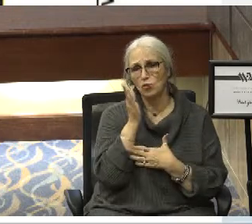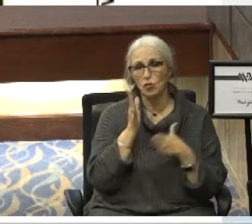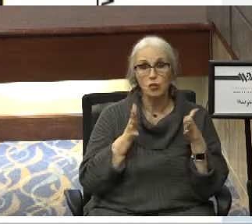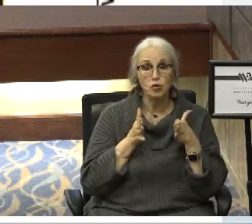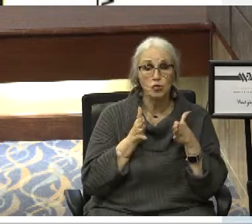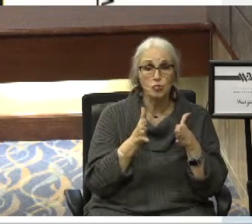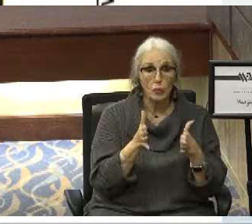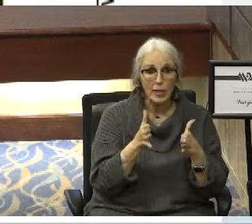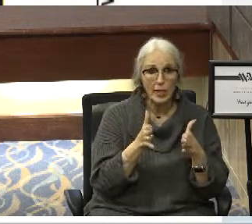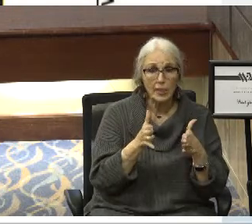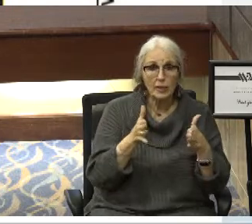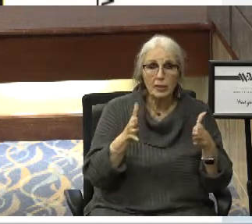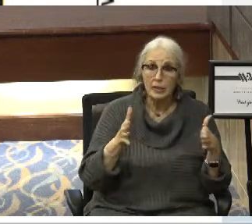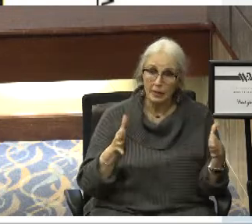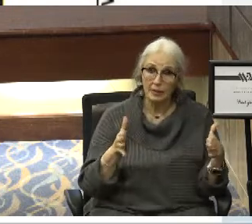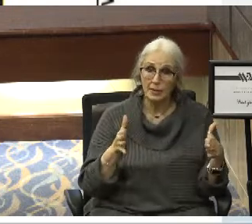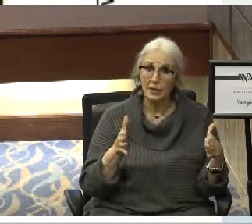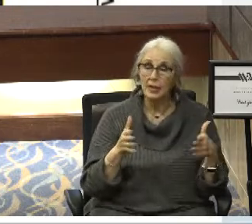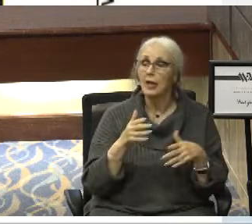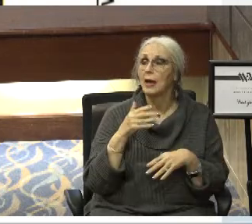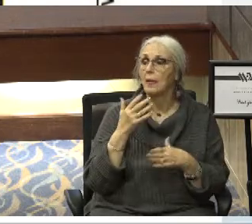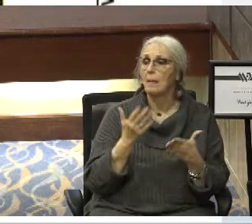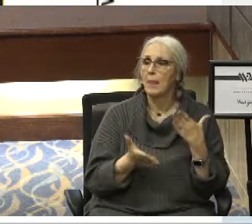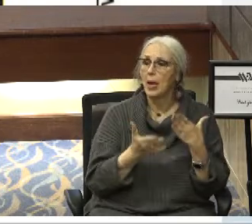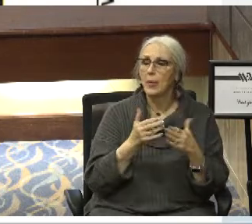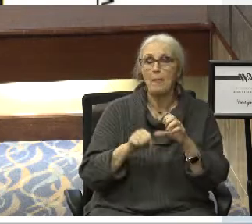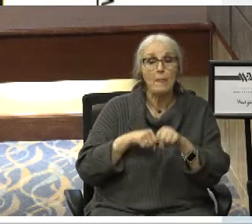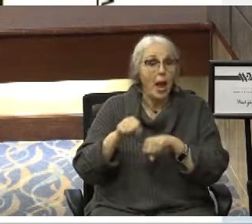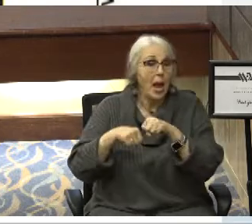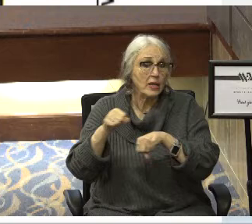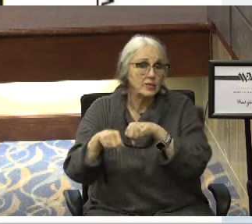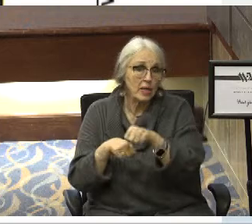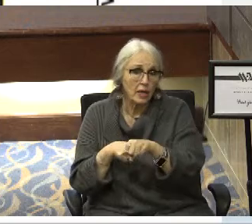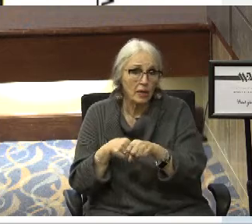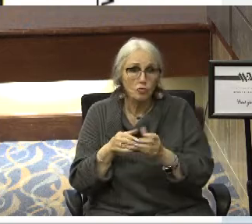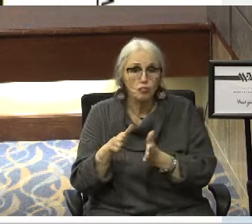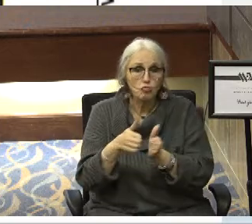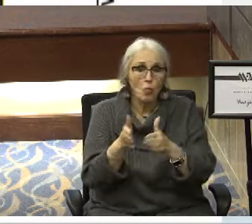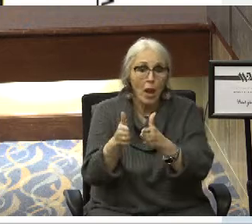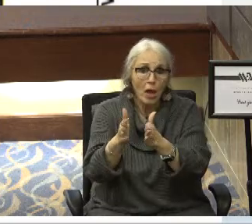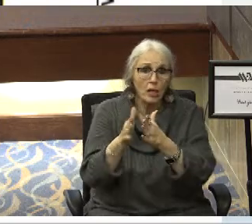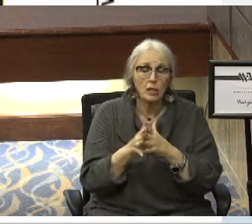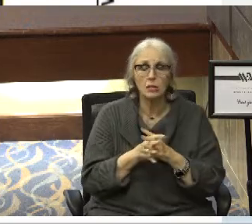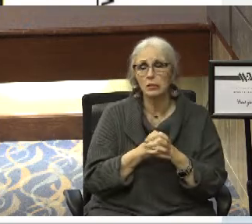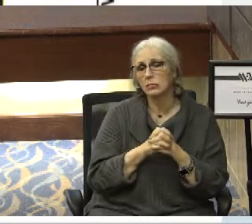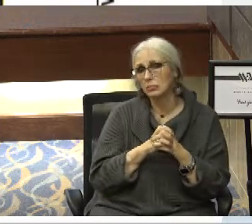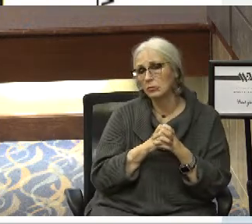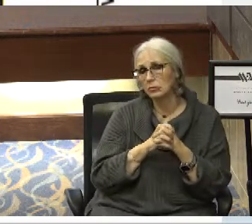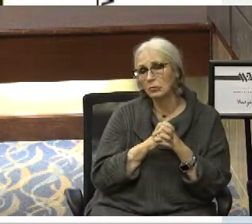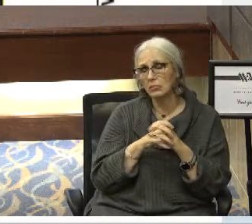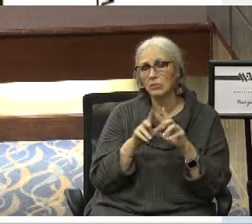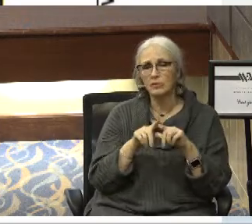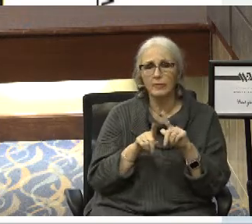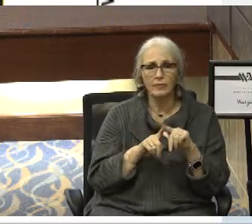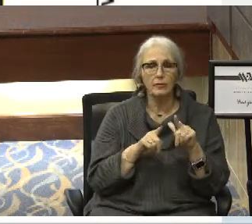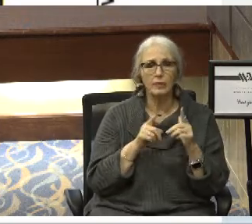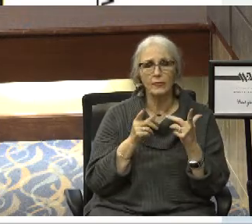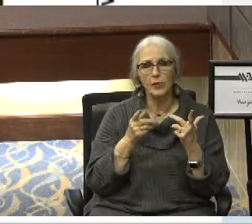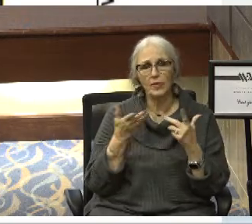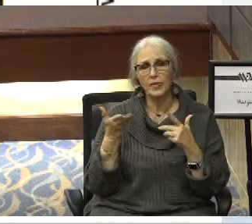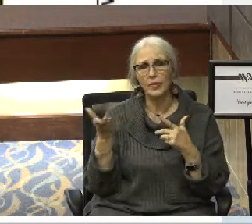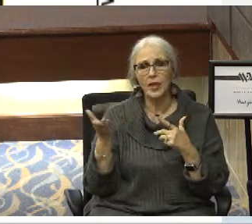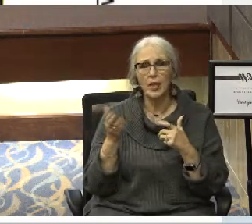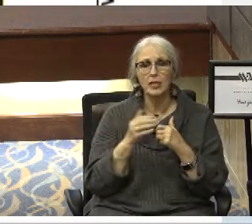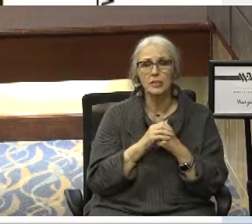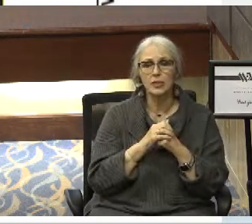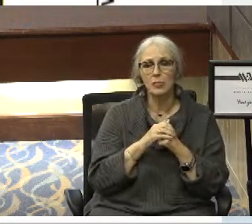street extensions through there, hike and bike trails. Encore potentially is going to have some needs to put transmission